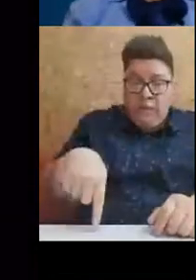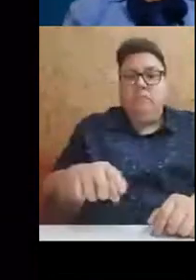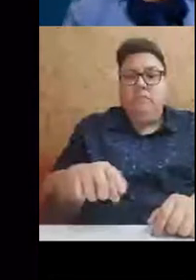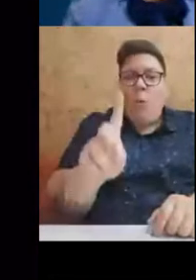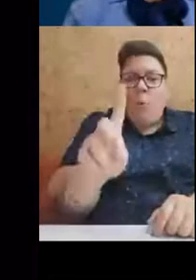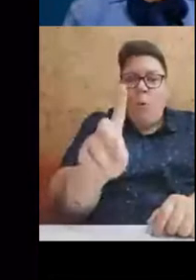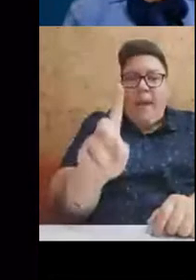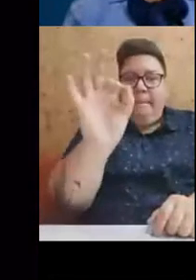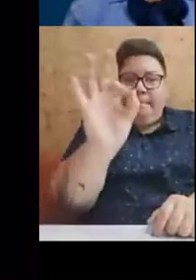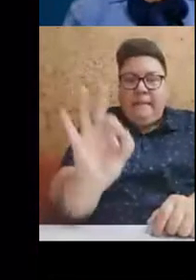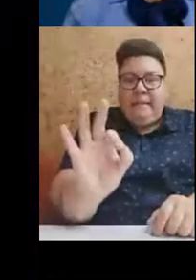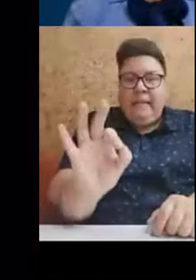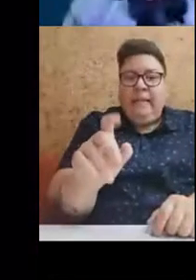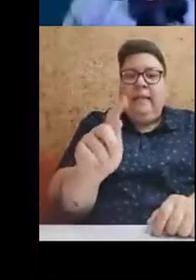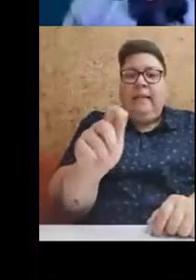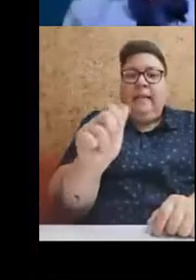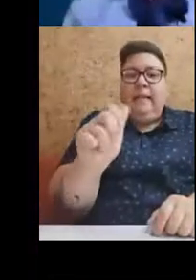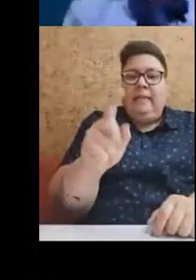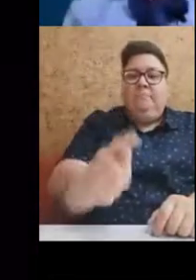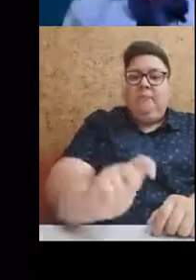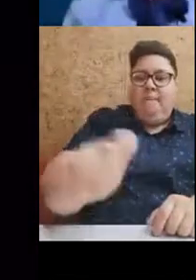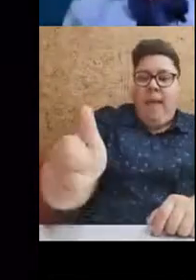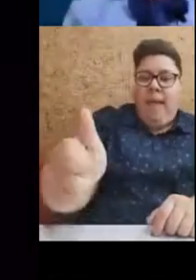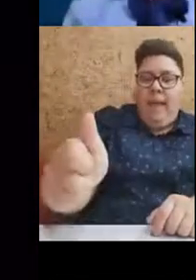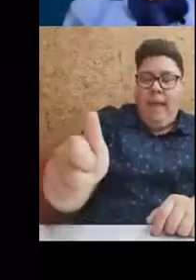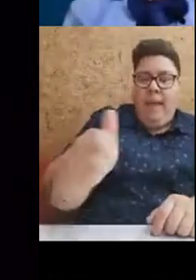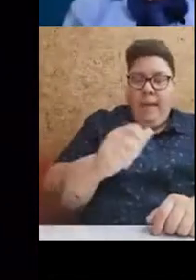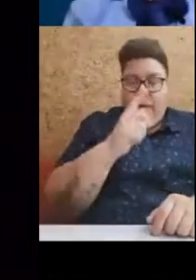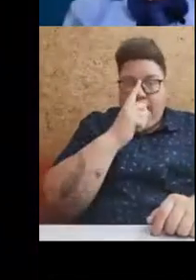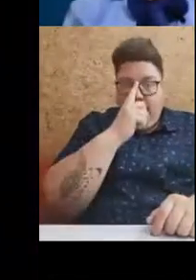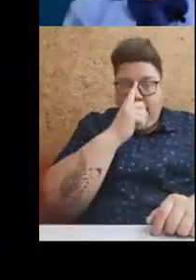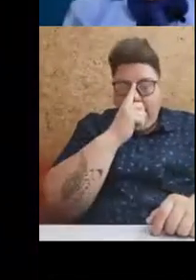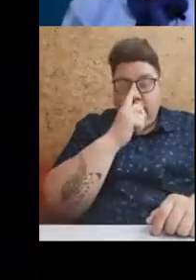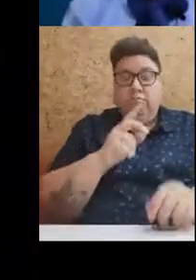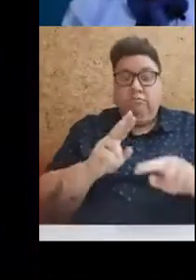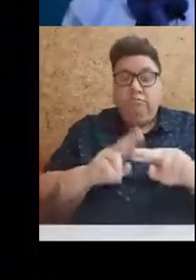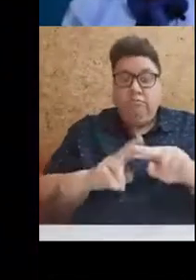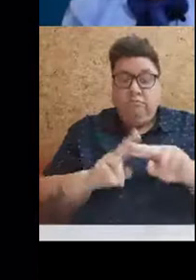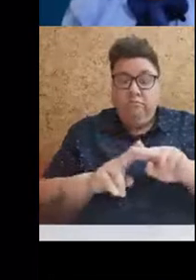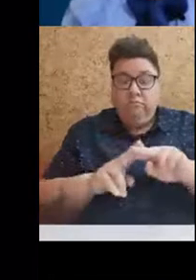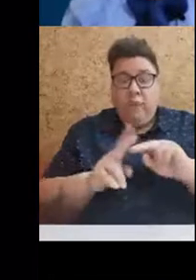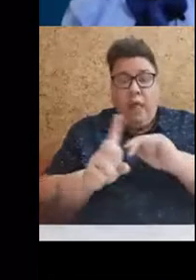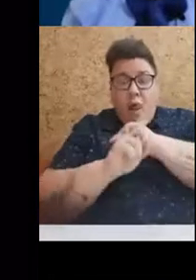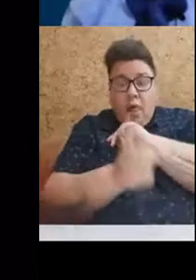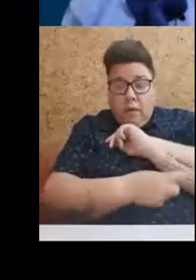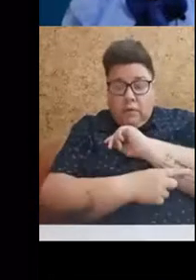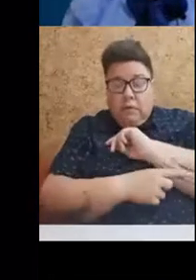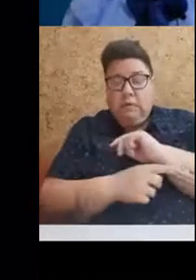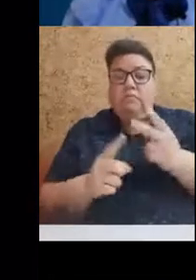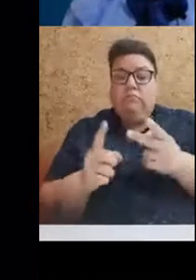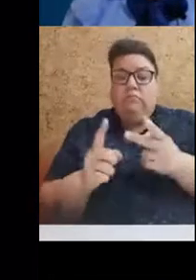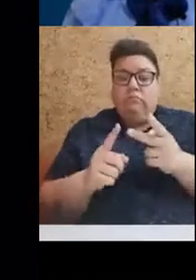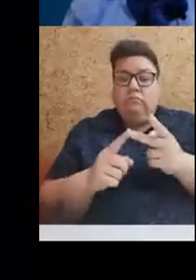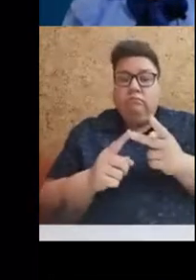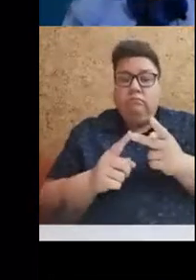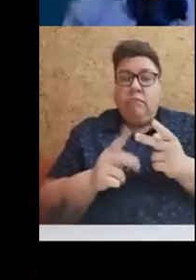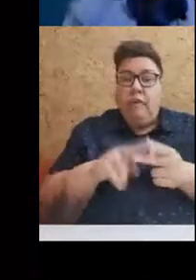tax that will be payable. And if let's look at the very last one, if your turnover